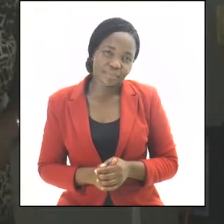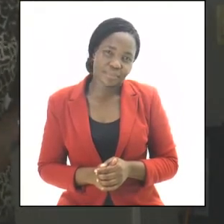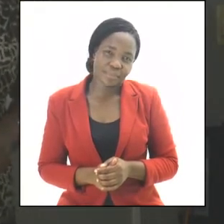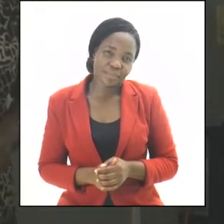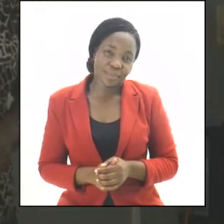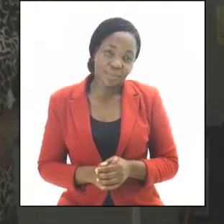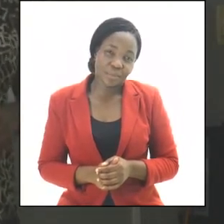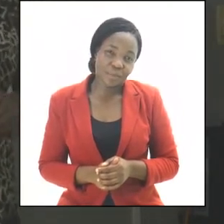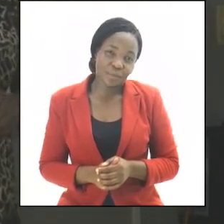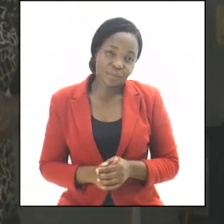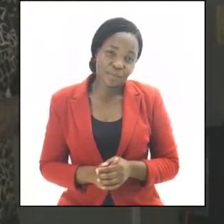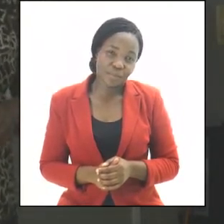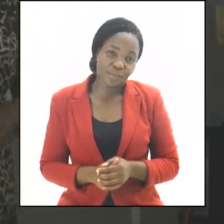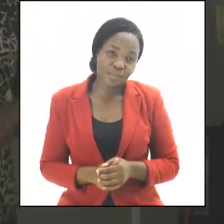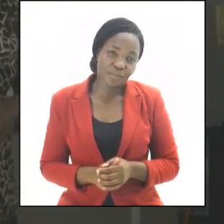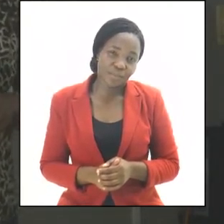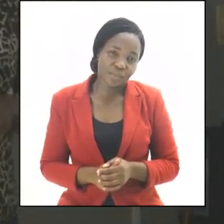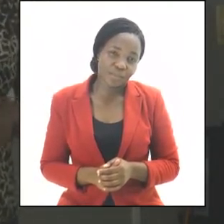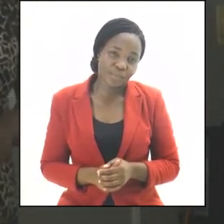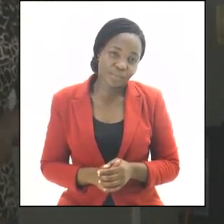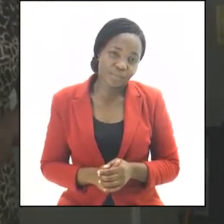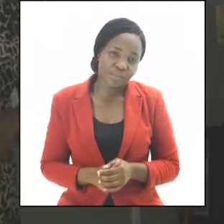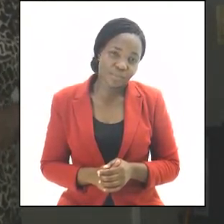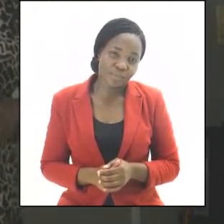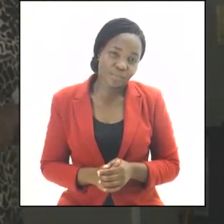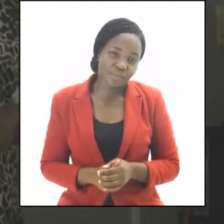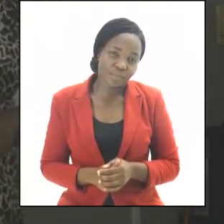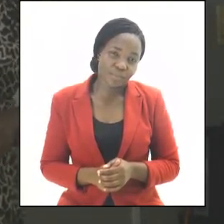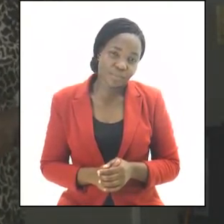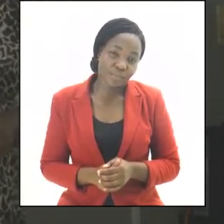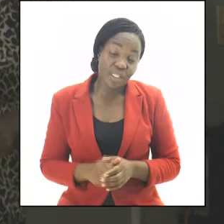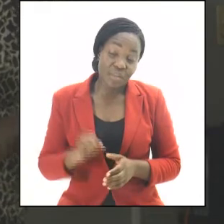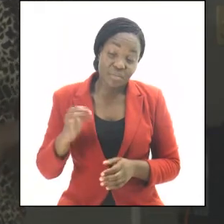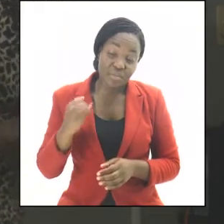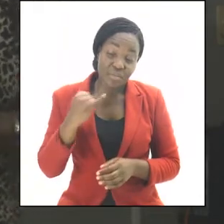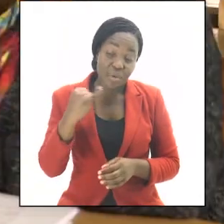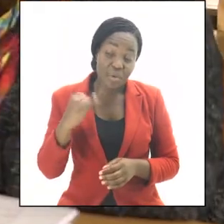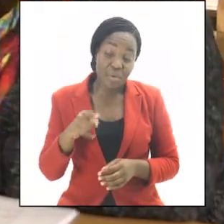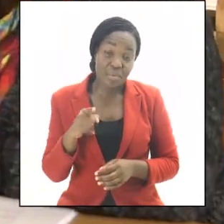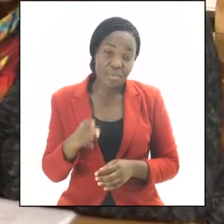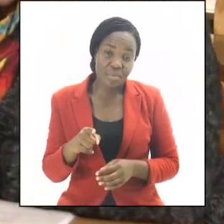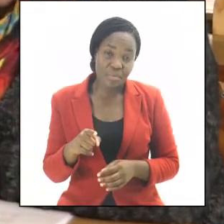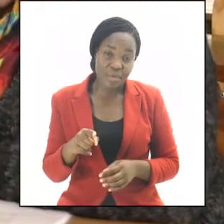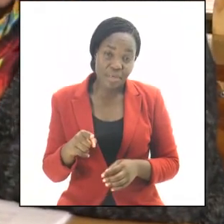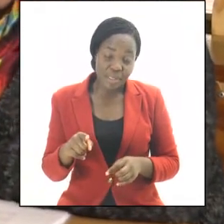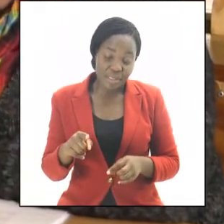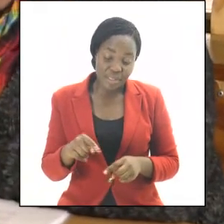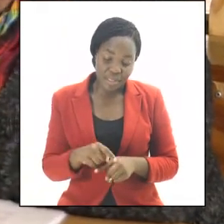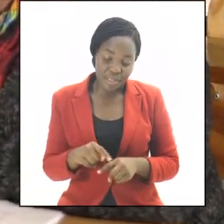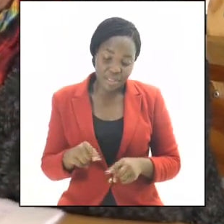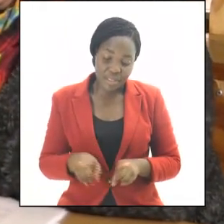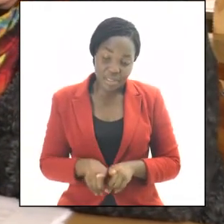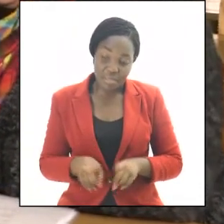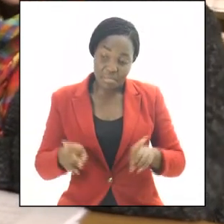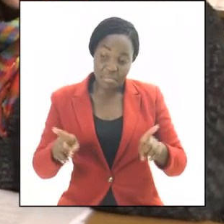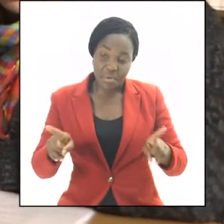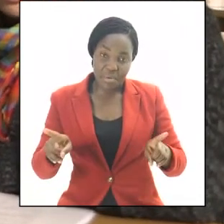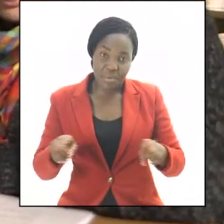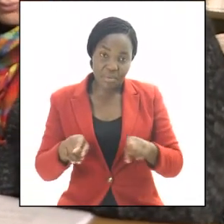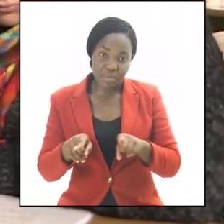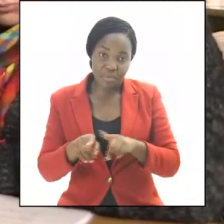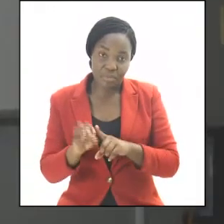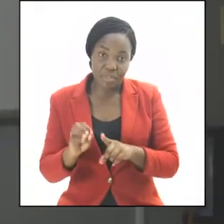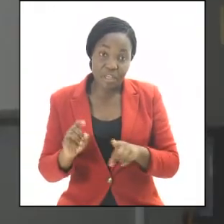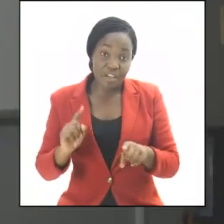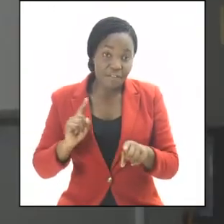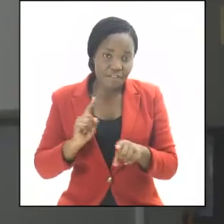trapezium shape. They should be exactly the same size and shape. Firstly, you can draw a